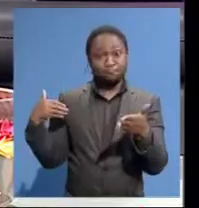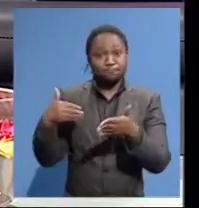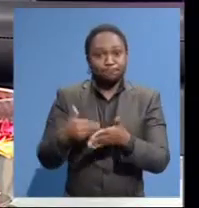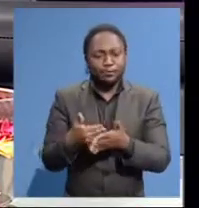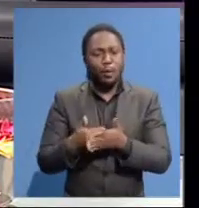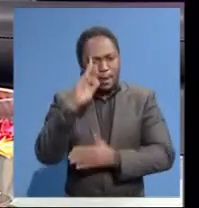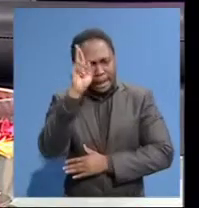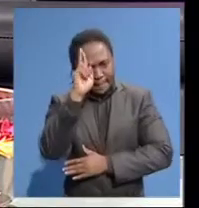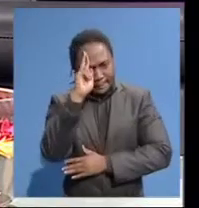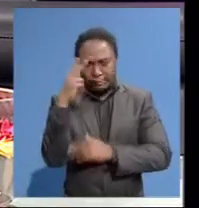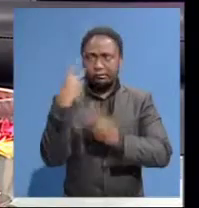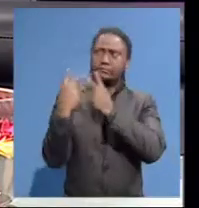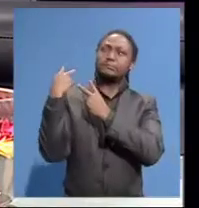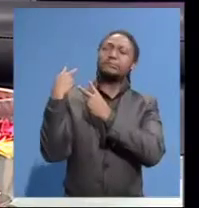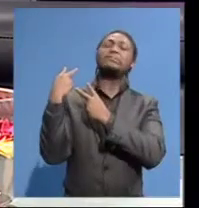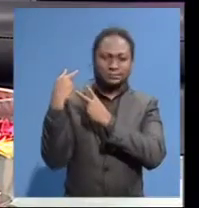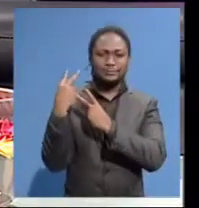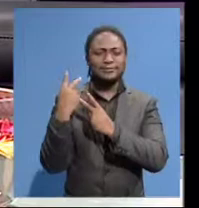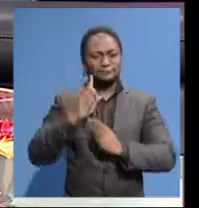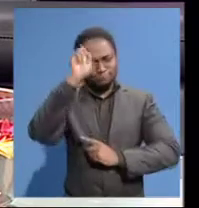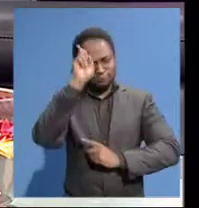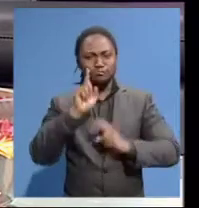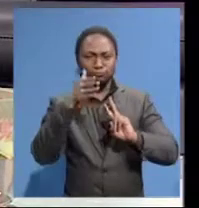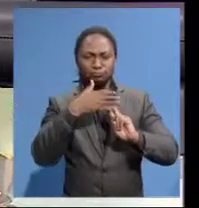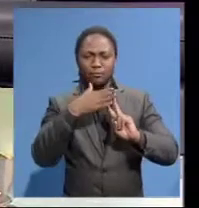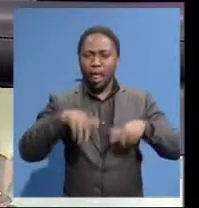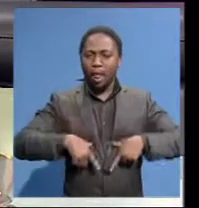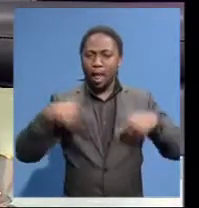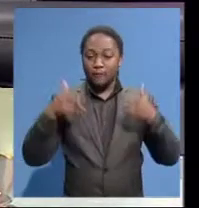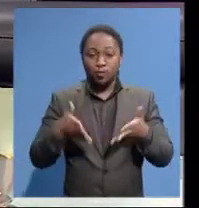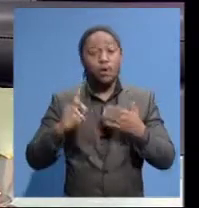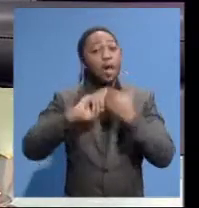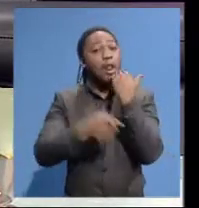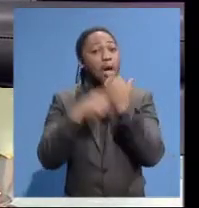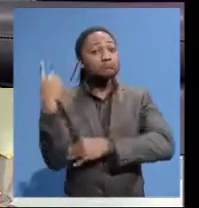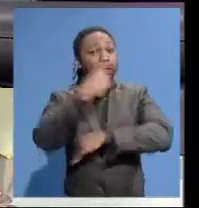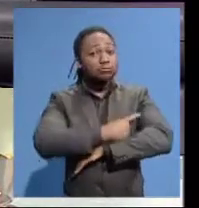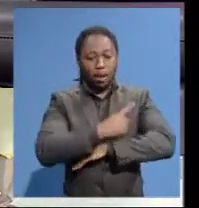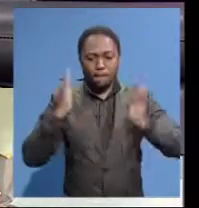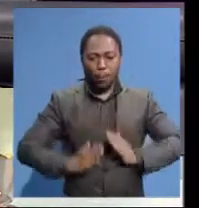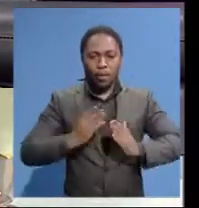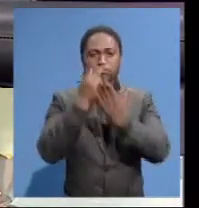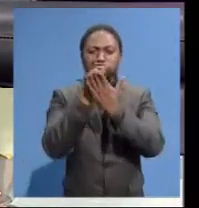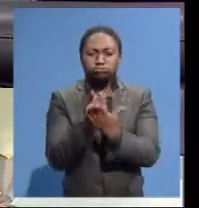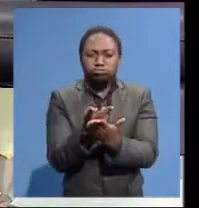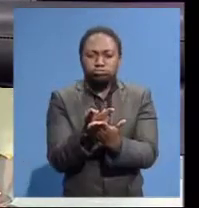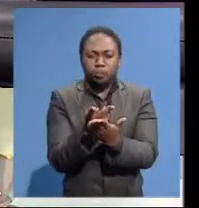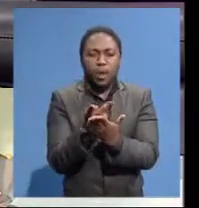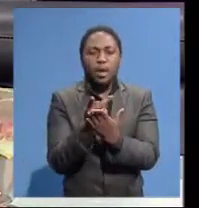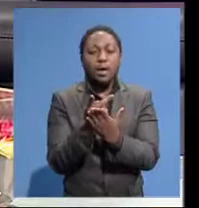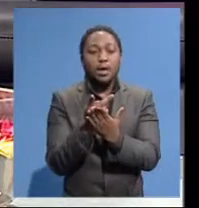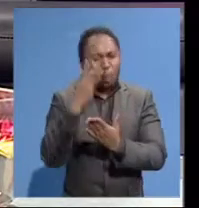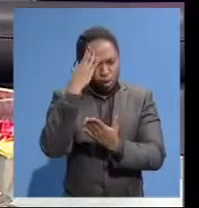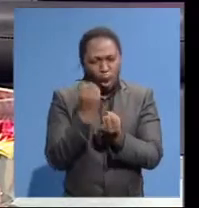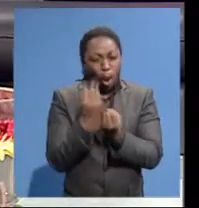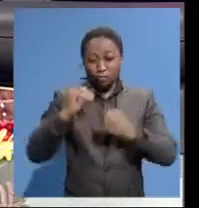reflecting, remembering, and celebrating Madiba's incredible life. Today was the last day of Tata Madiba lying in state. We know that many